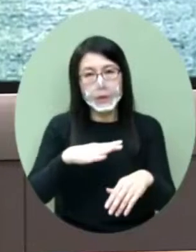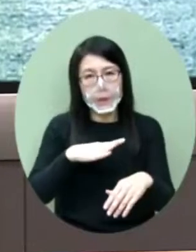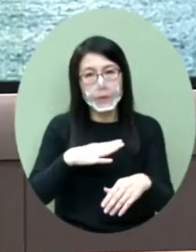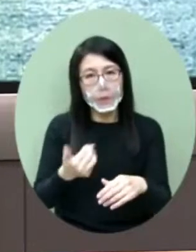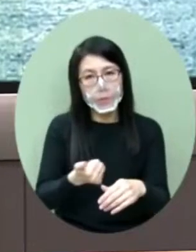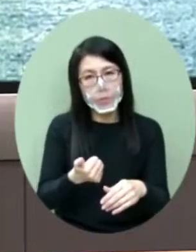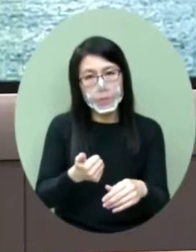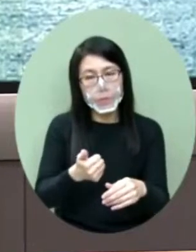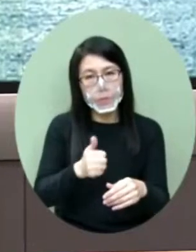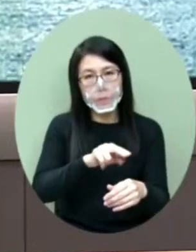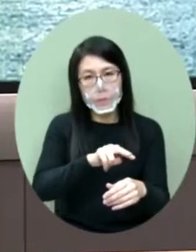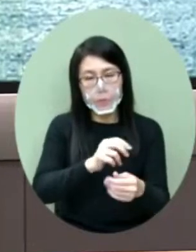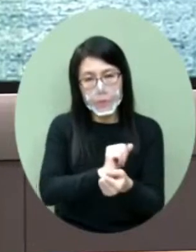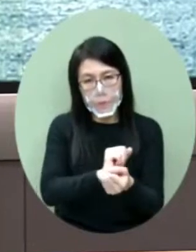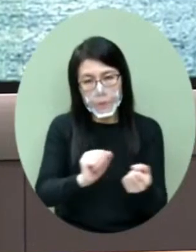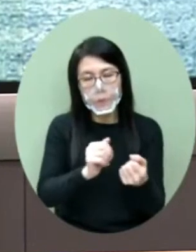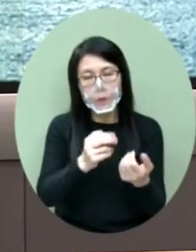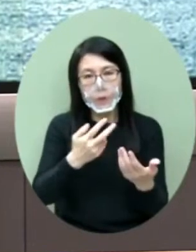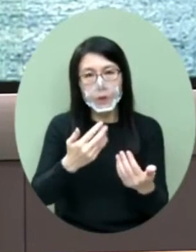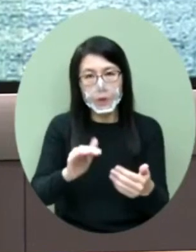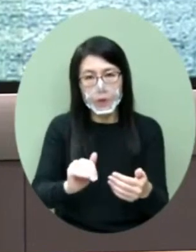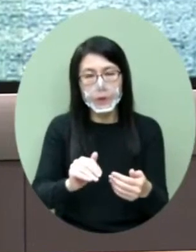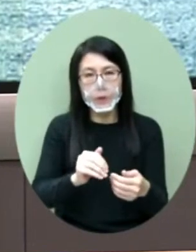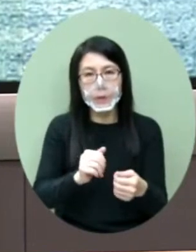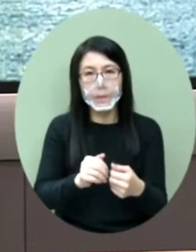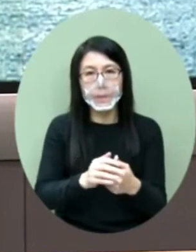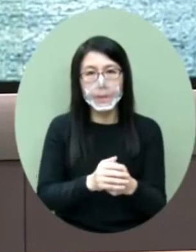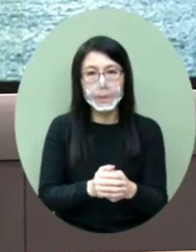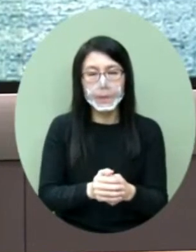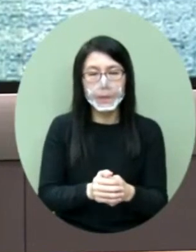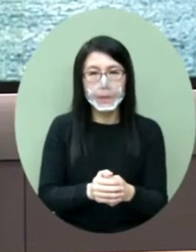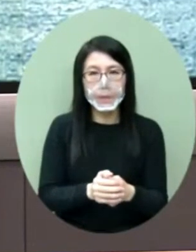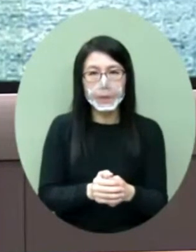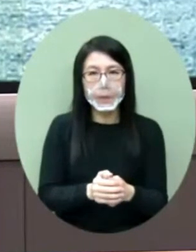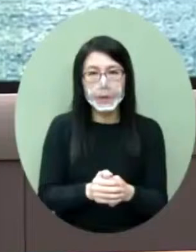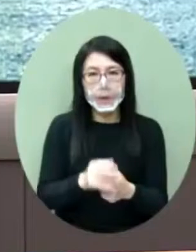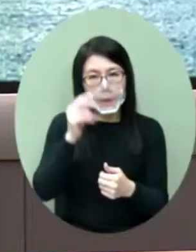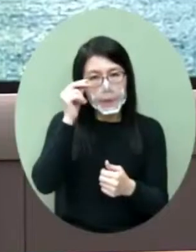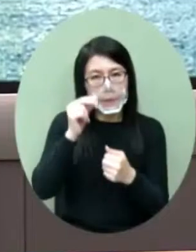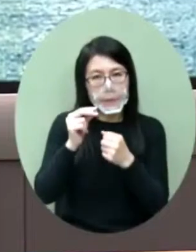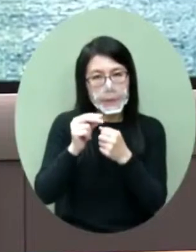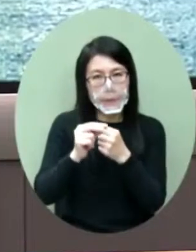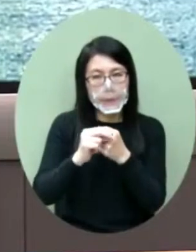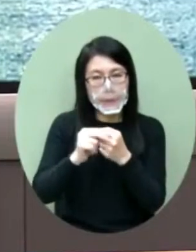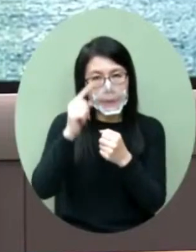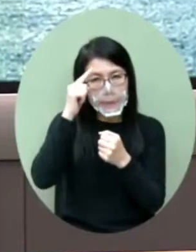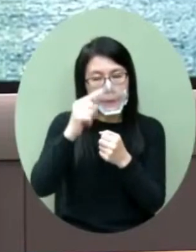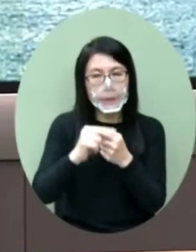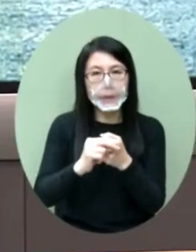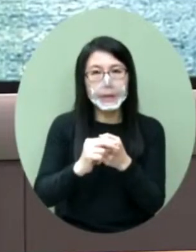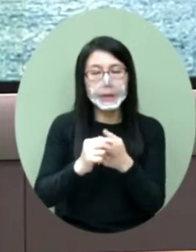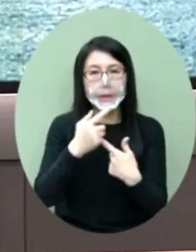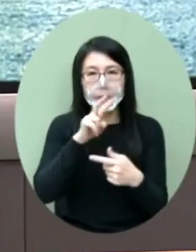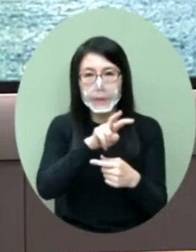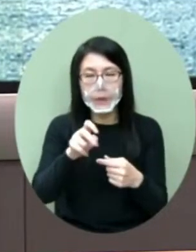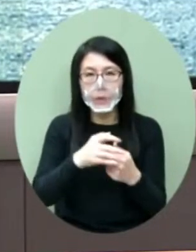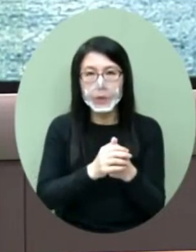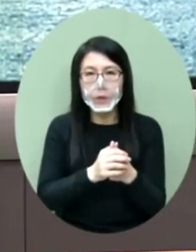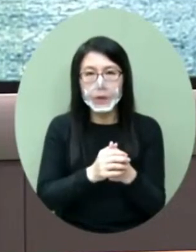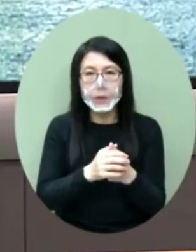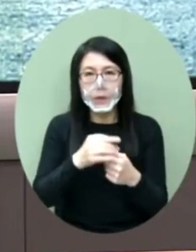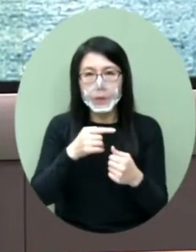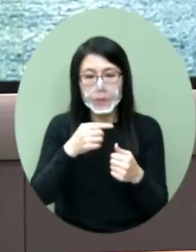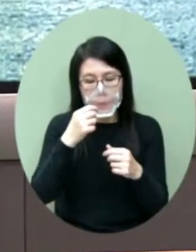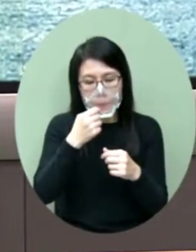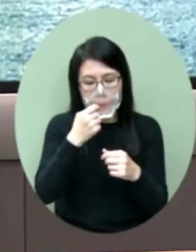treatment, they have stabilized and fit for discharge. By the 7th day, they're